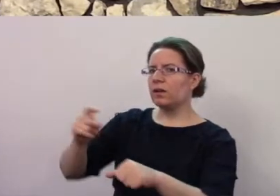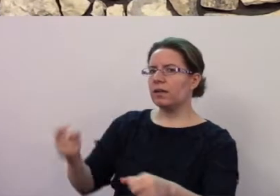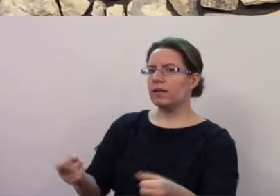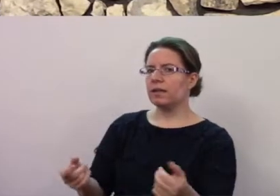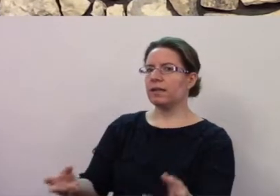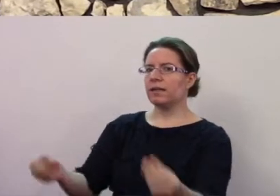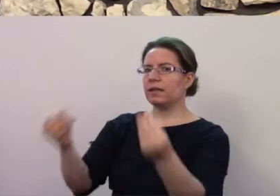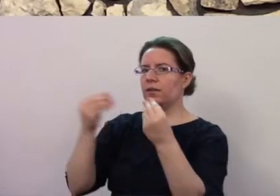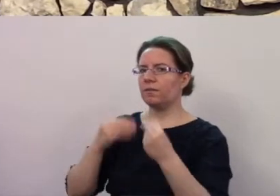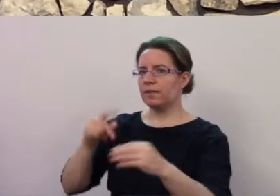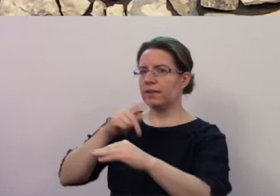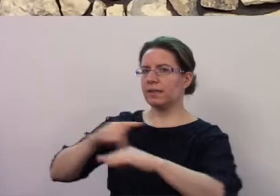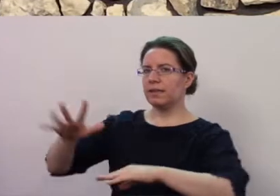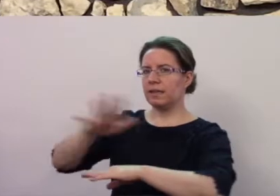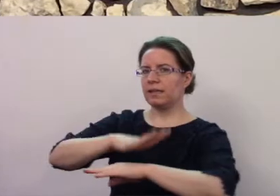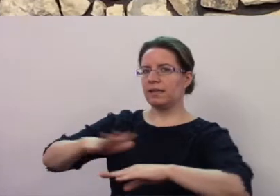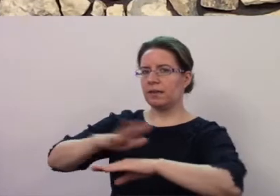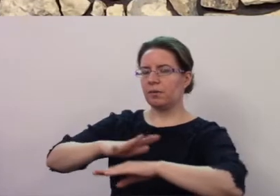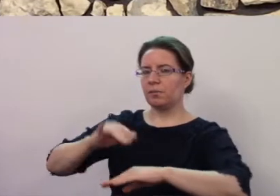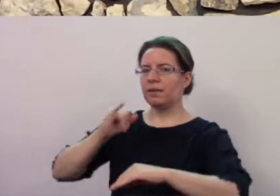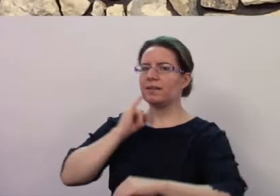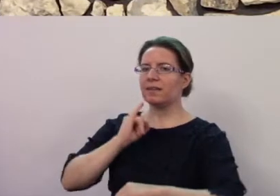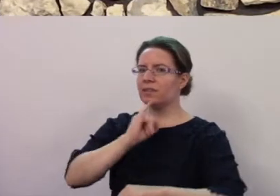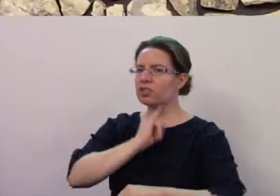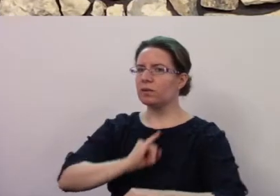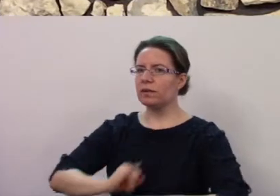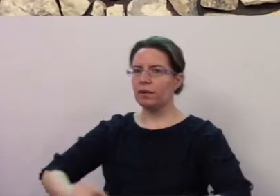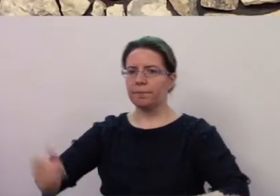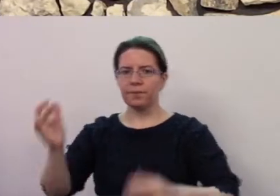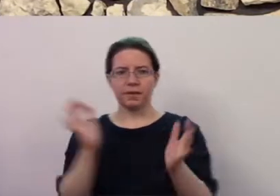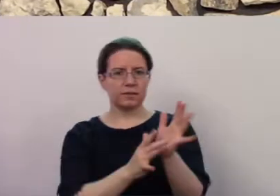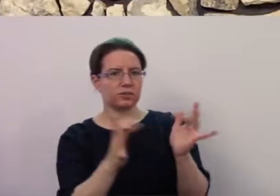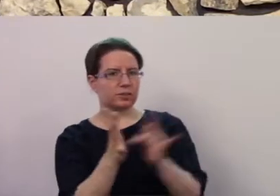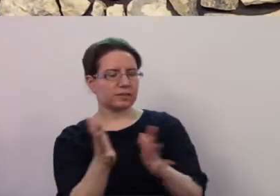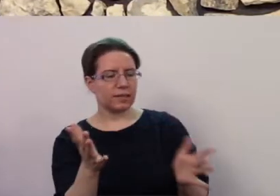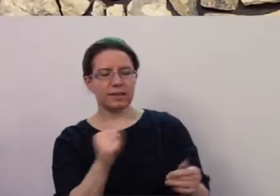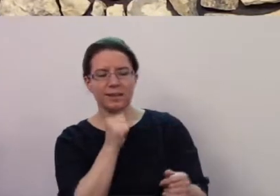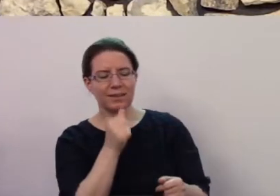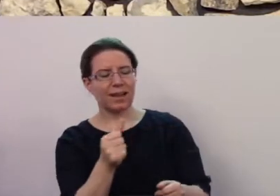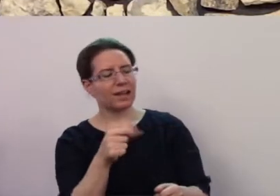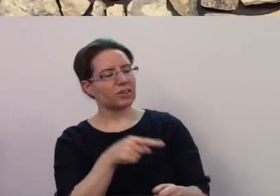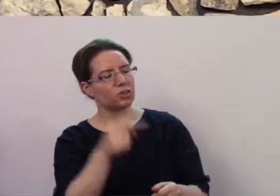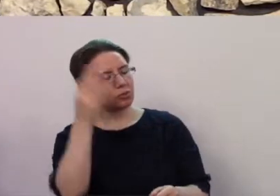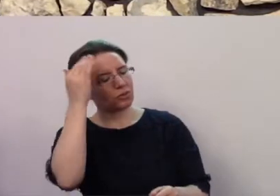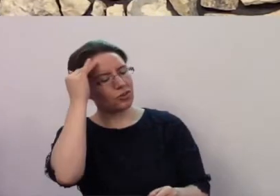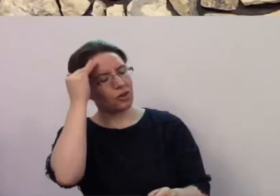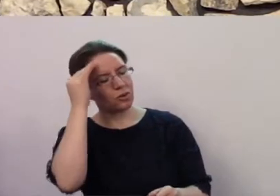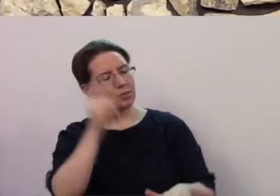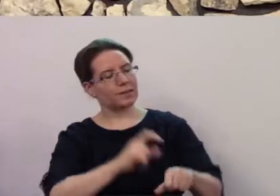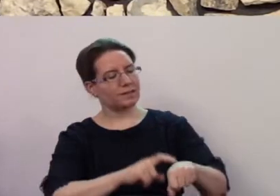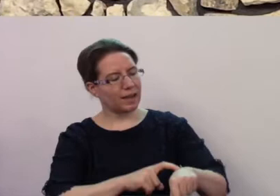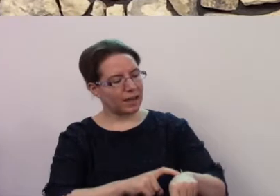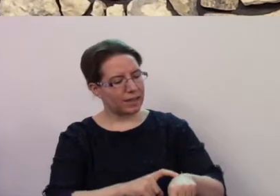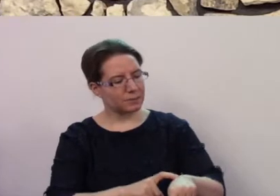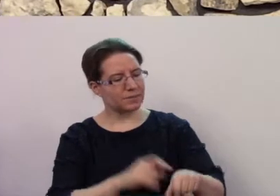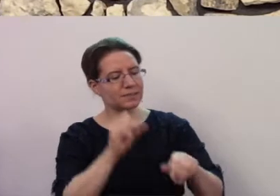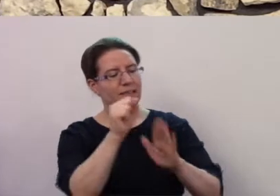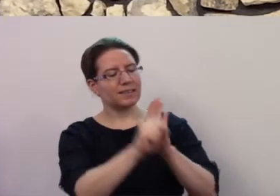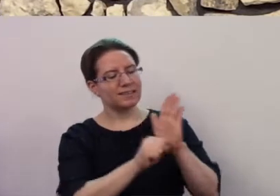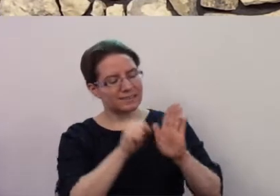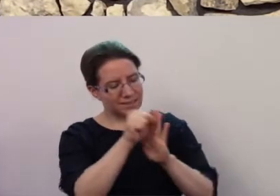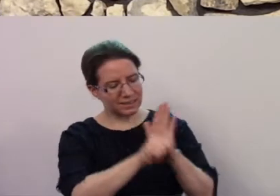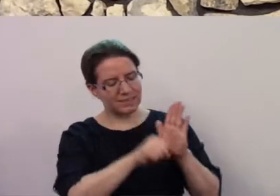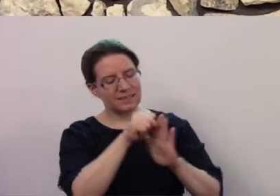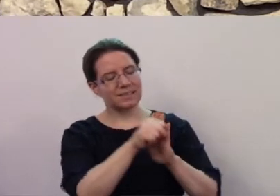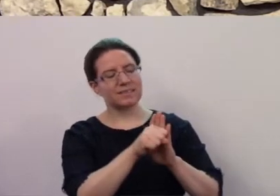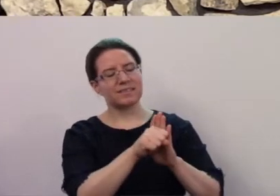the kingdom to Israel? Restore again the kingdom to Israel. And he said unto them, it's not for you to know the times or the seasons